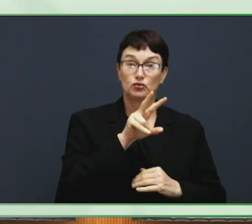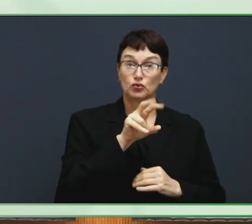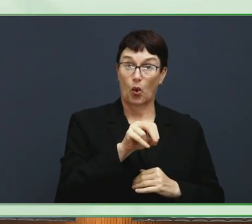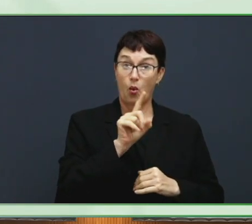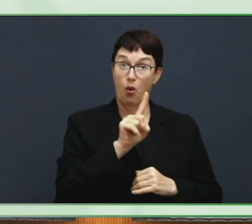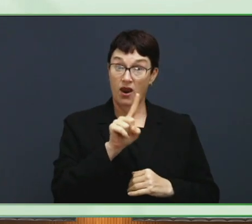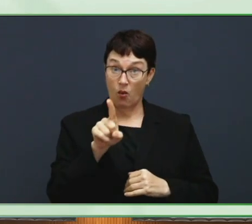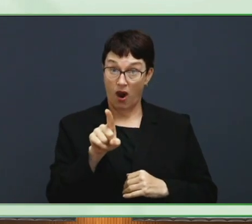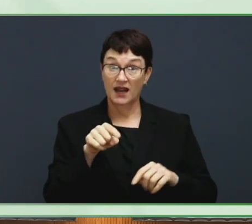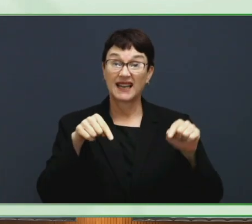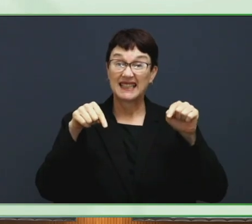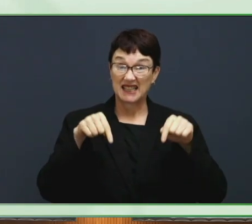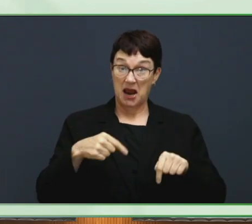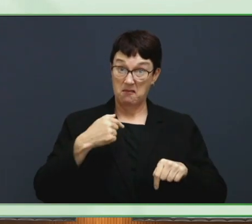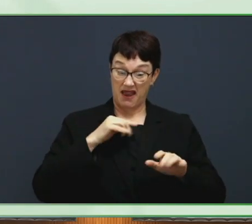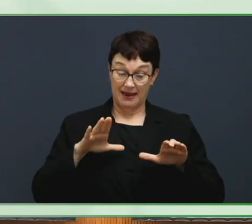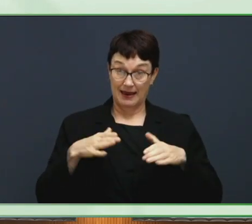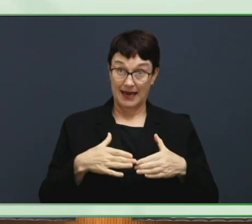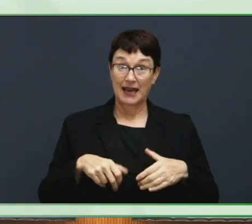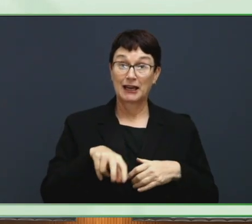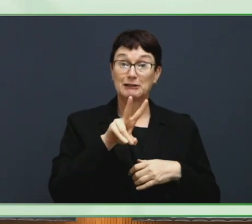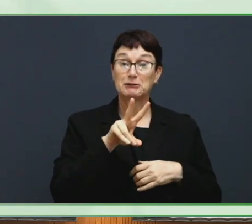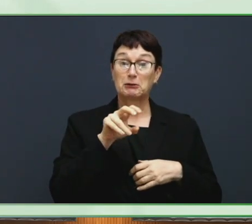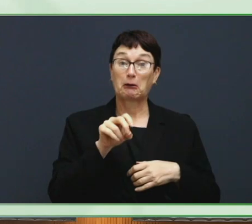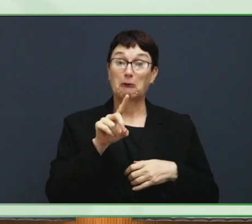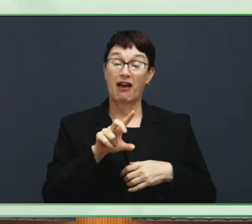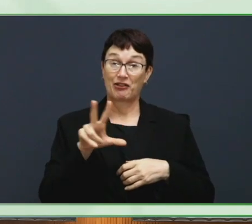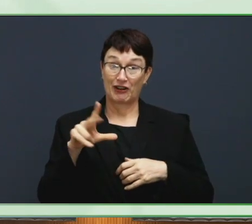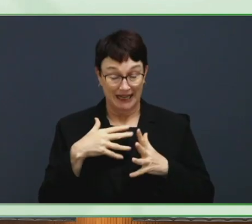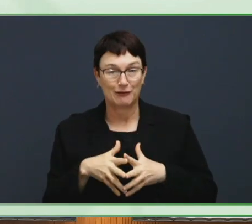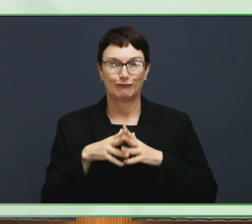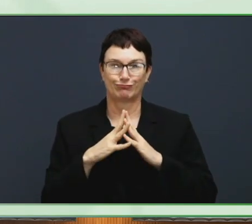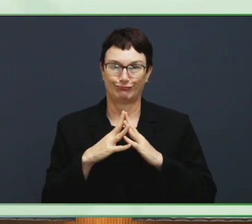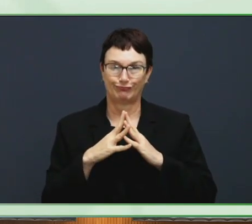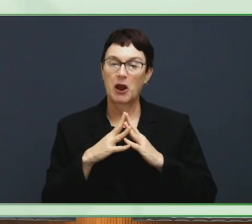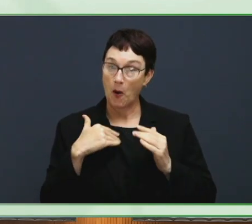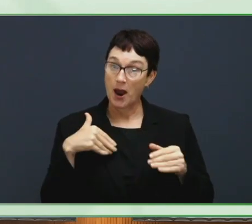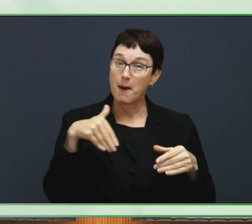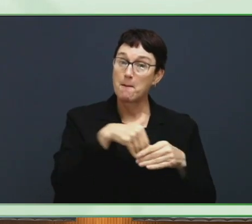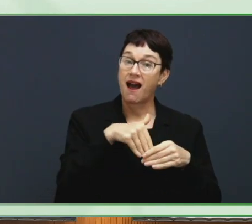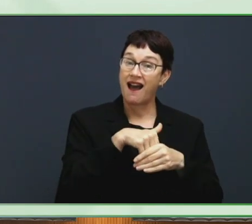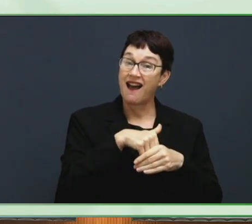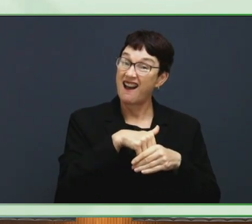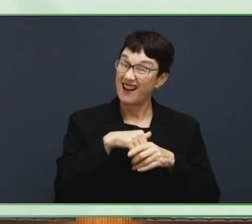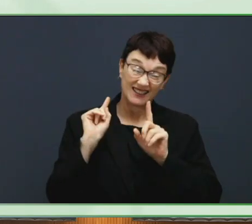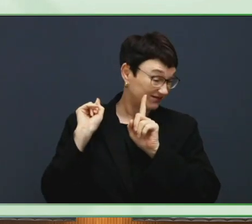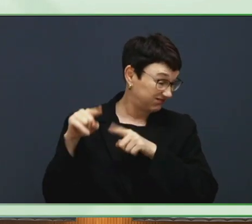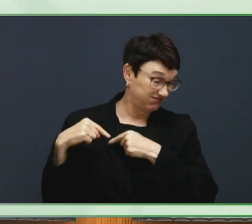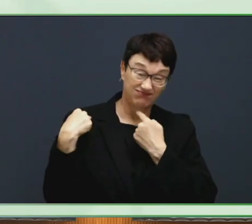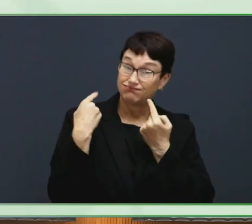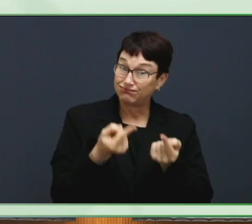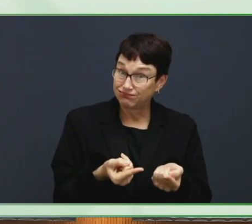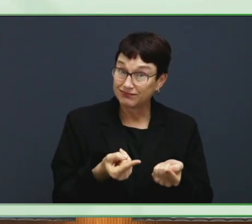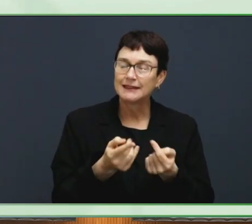been a member in 2013. And it has been many years, of course. What I can say